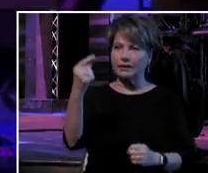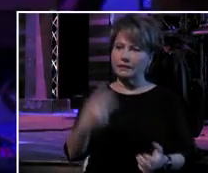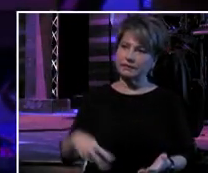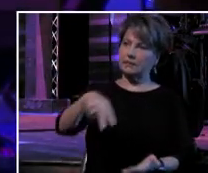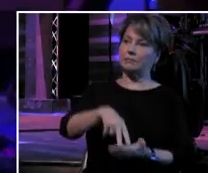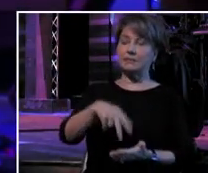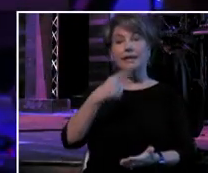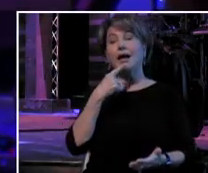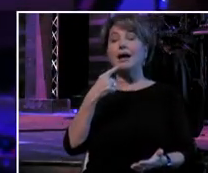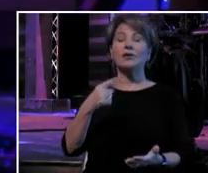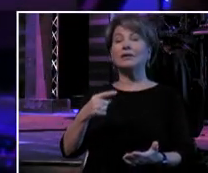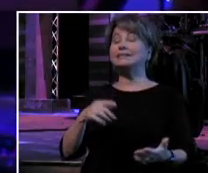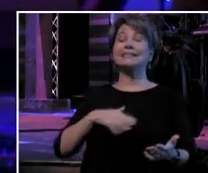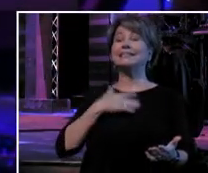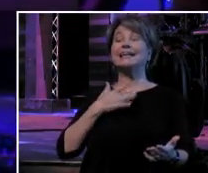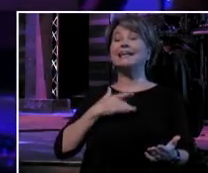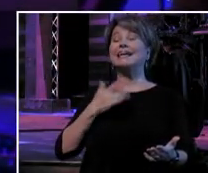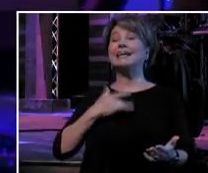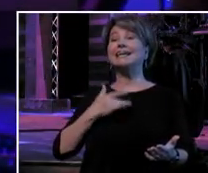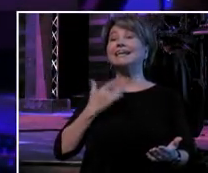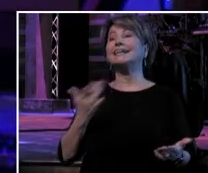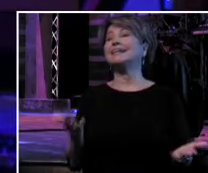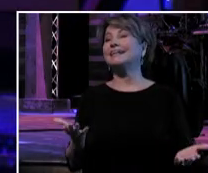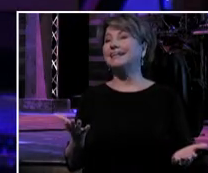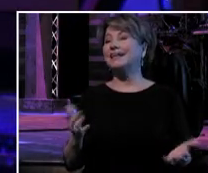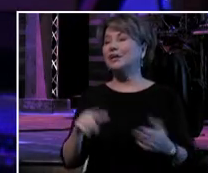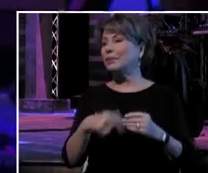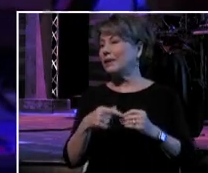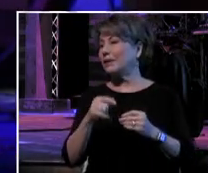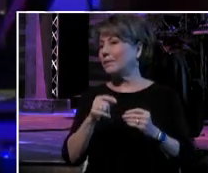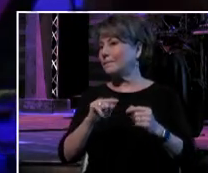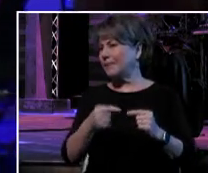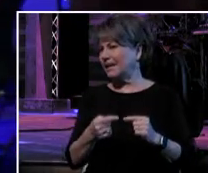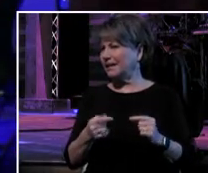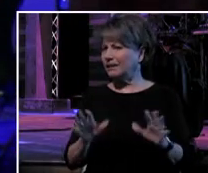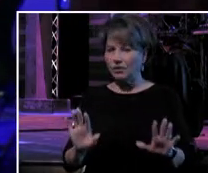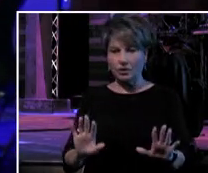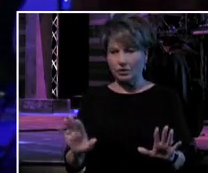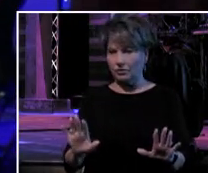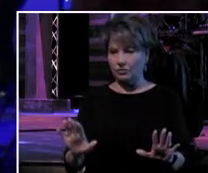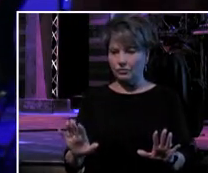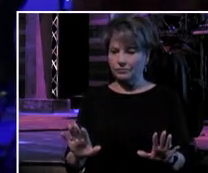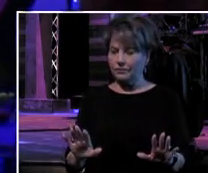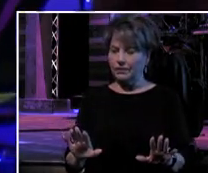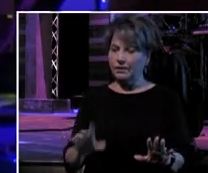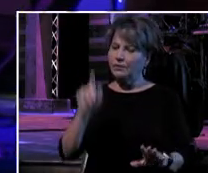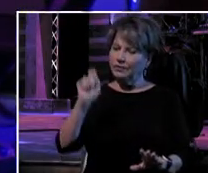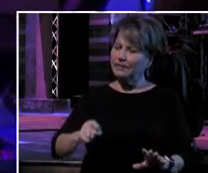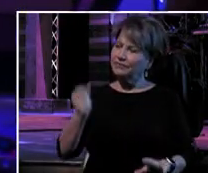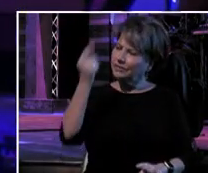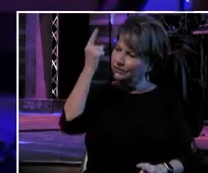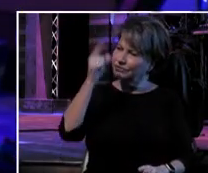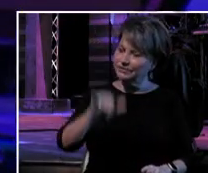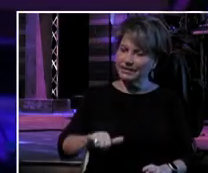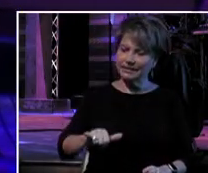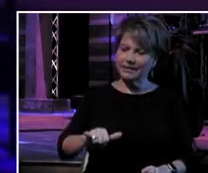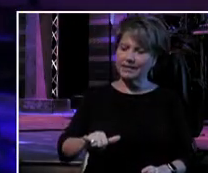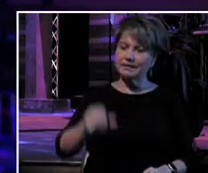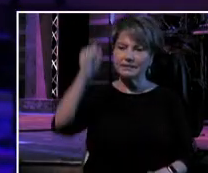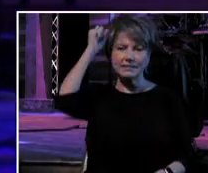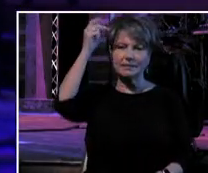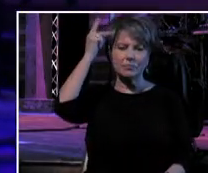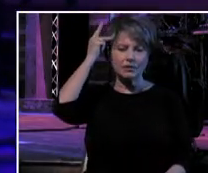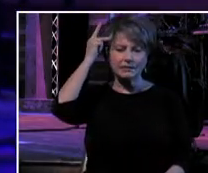such a glorious moment. But Paul is saying, look, we've got to address it. We've got to address it because he's going to really